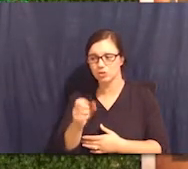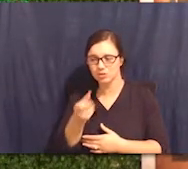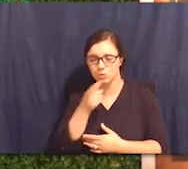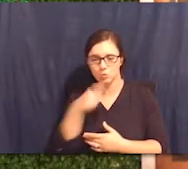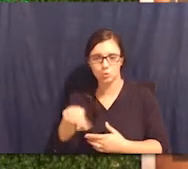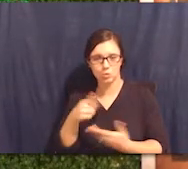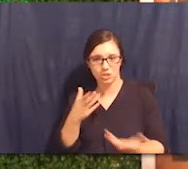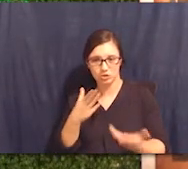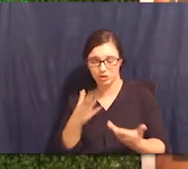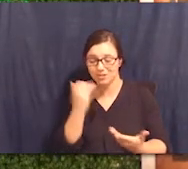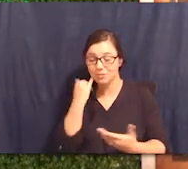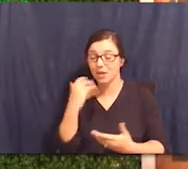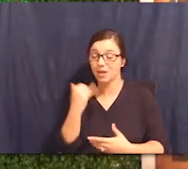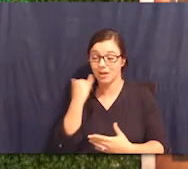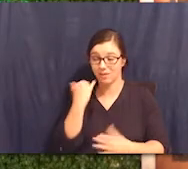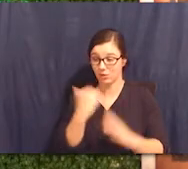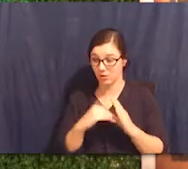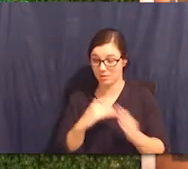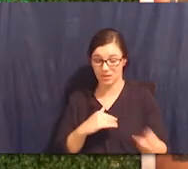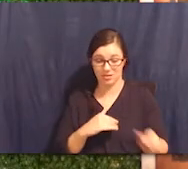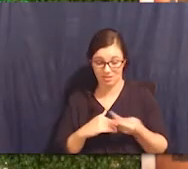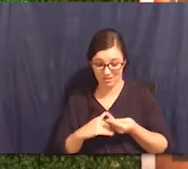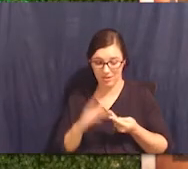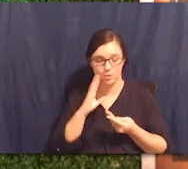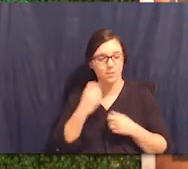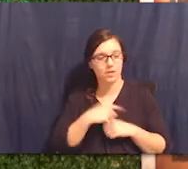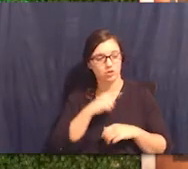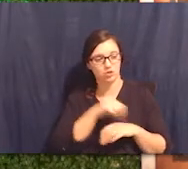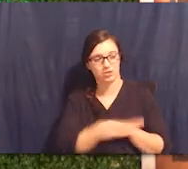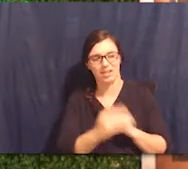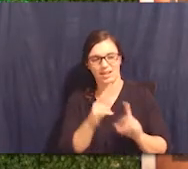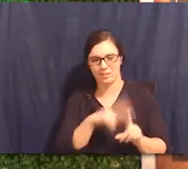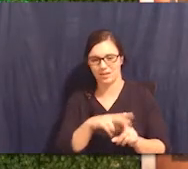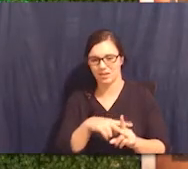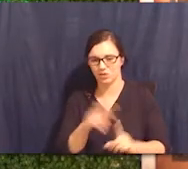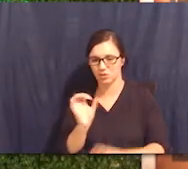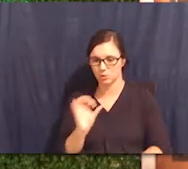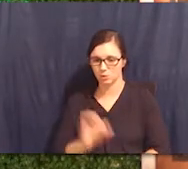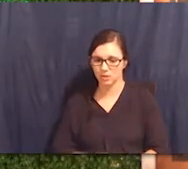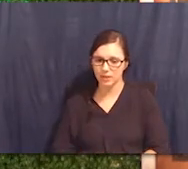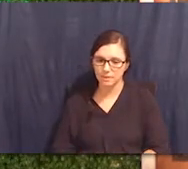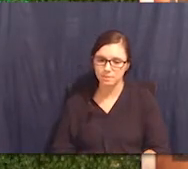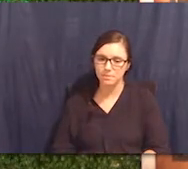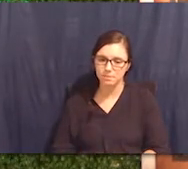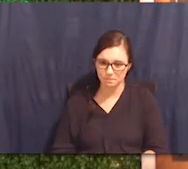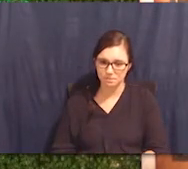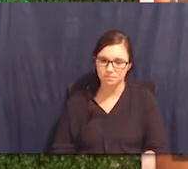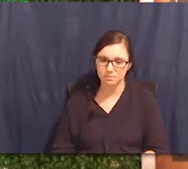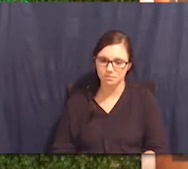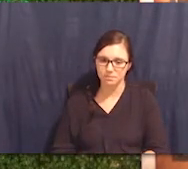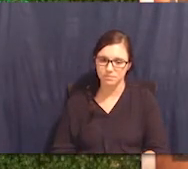if you send us your email, if you get your email address to us, we'll make sure you get an application as well. Okay.